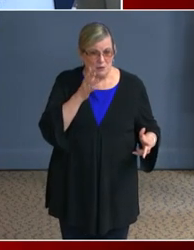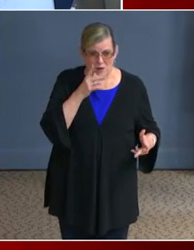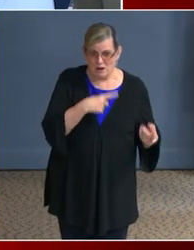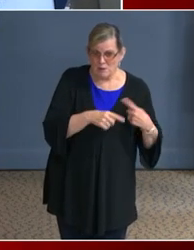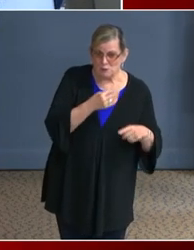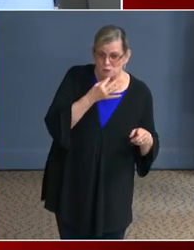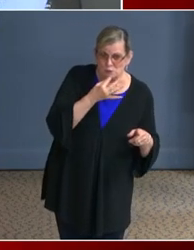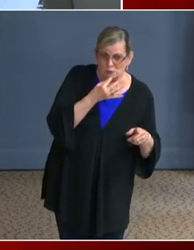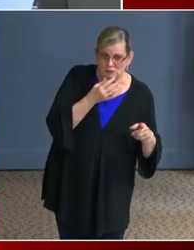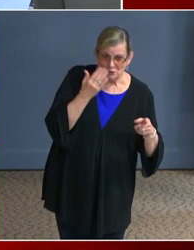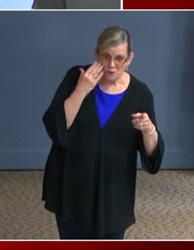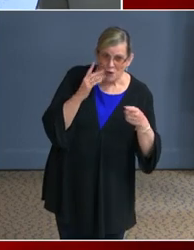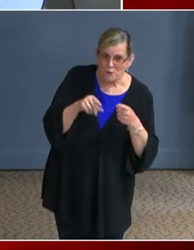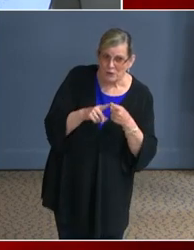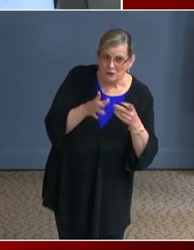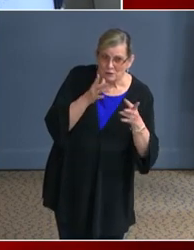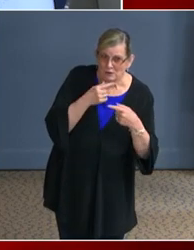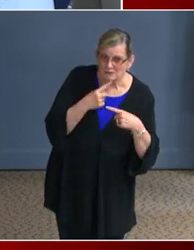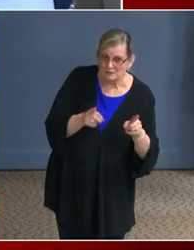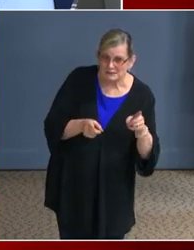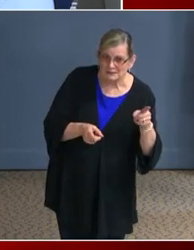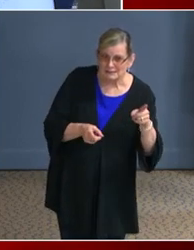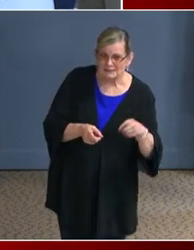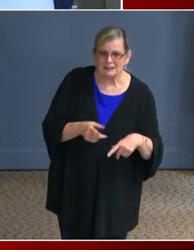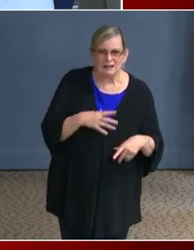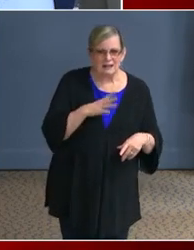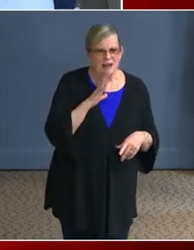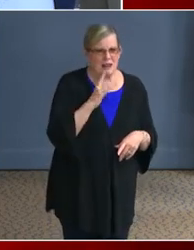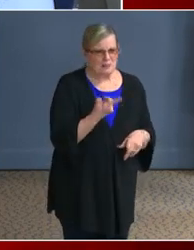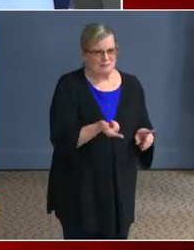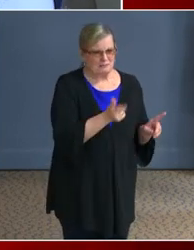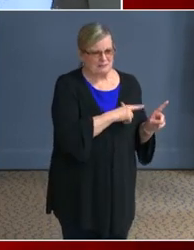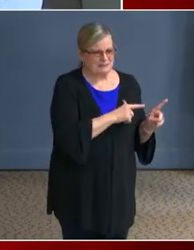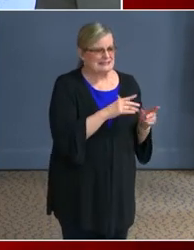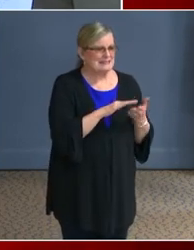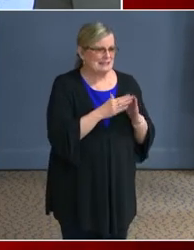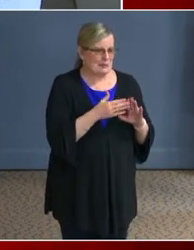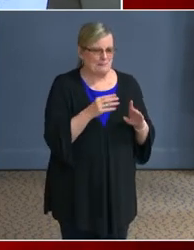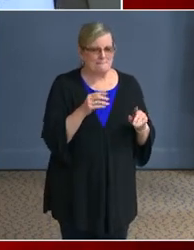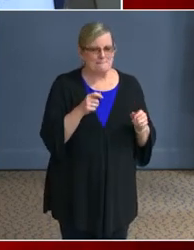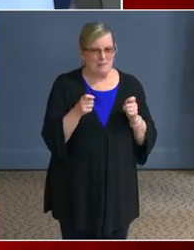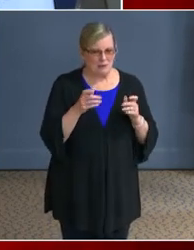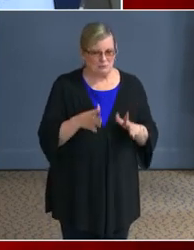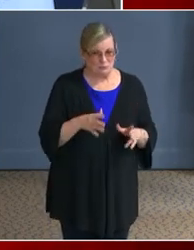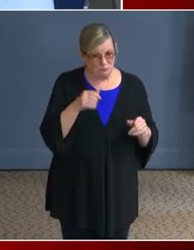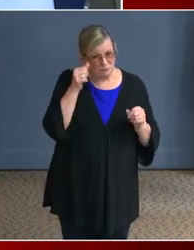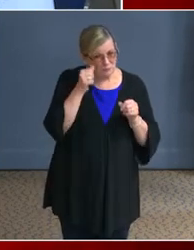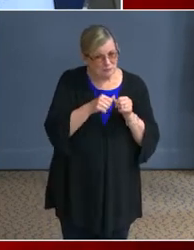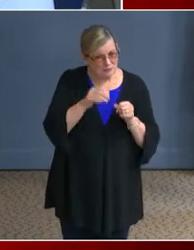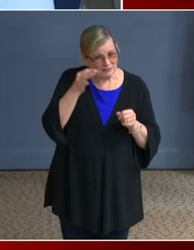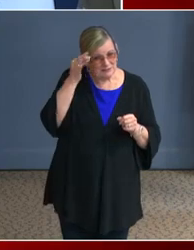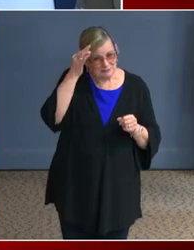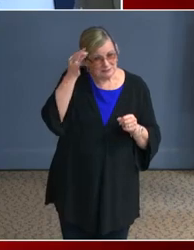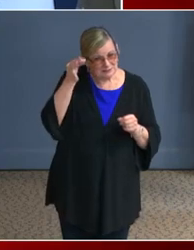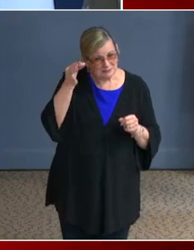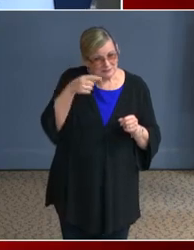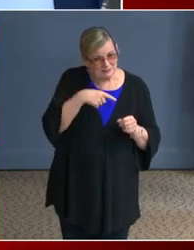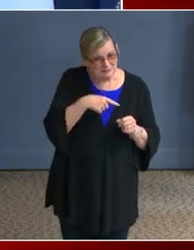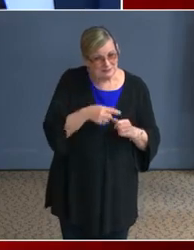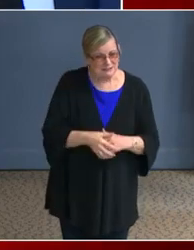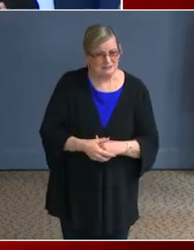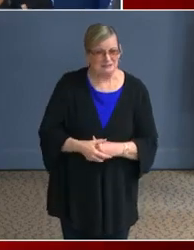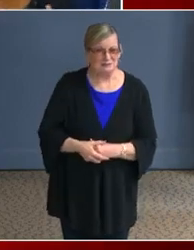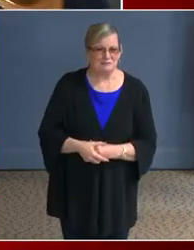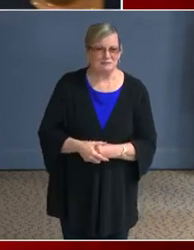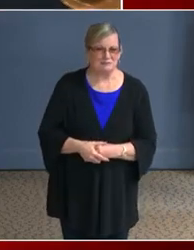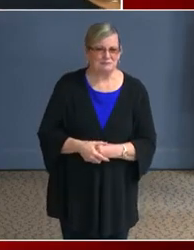idea when that's going to happen? I do. I'm going to ask the city administrator because I'm not sure I have the dates on the top of my head to